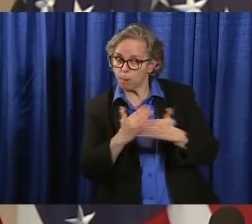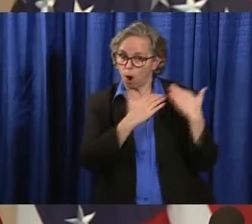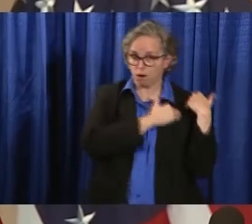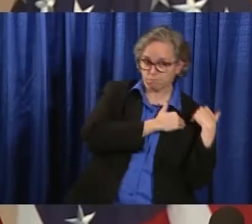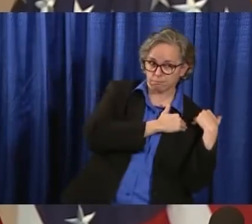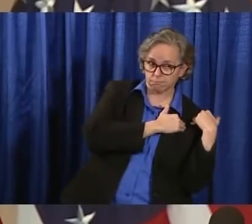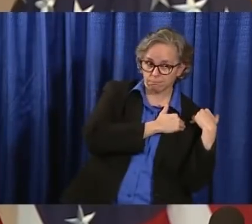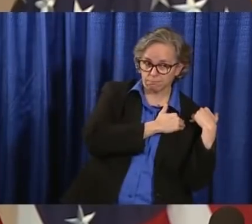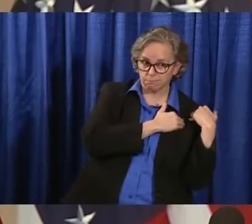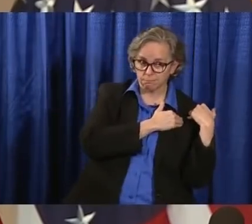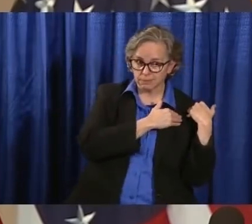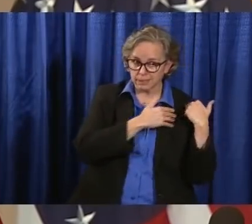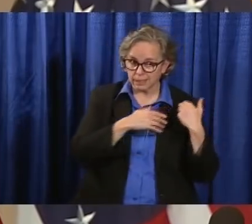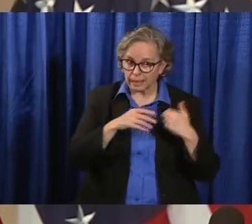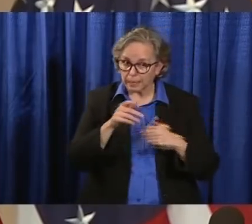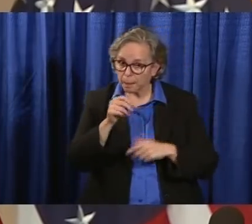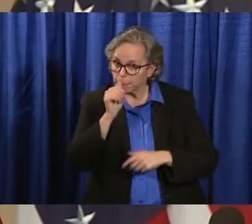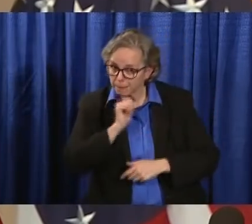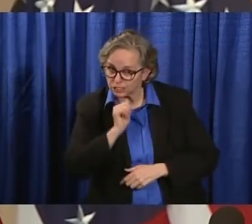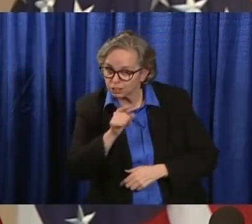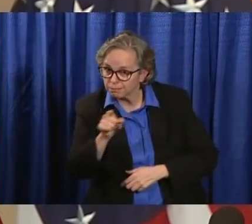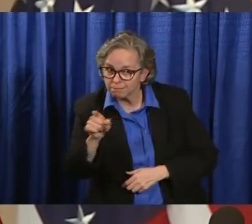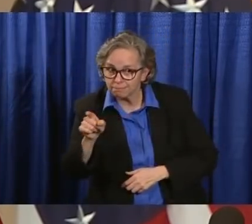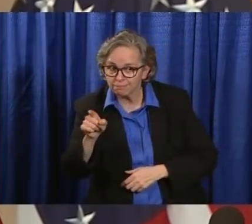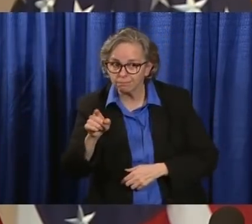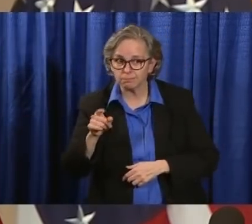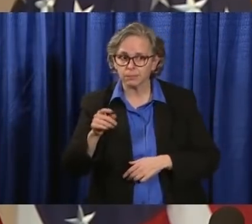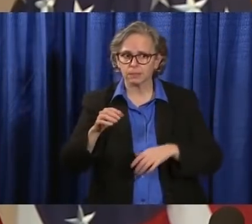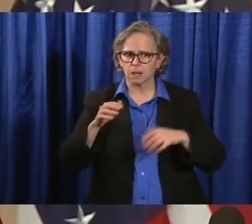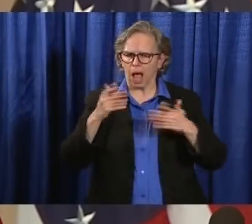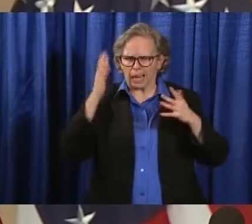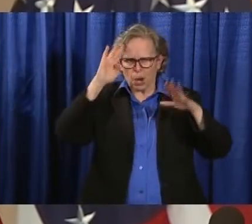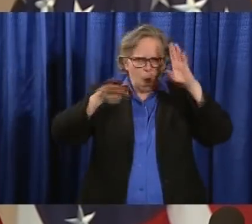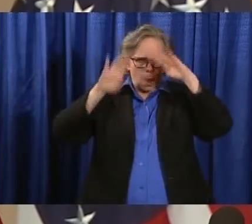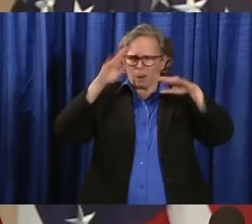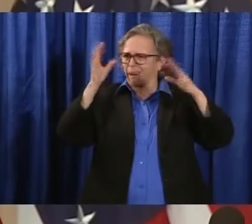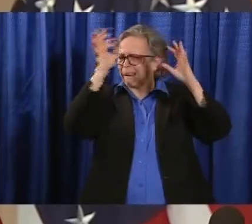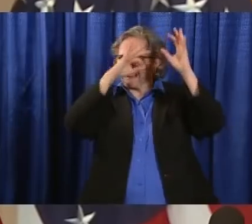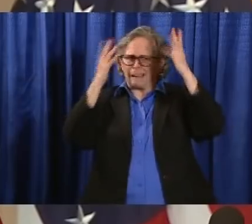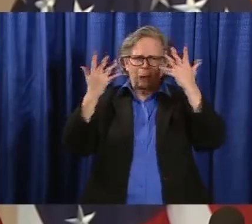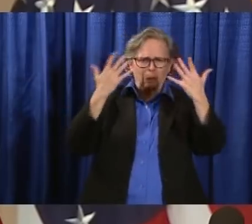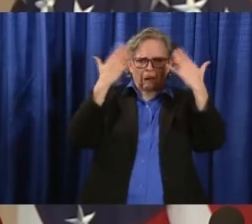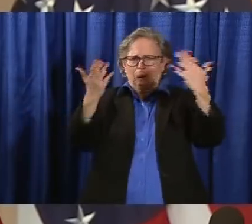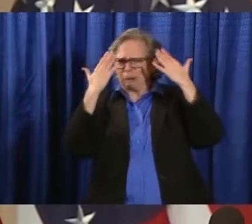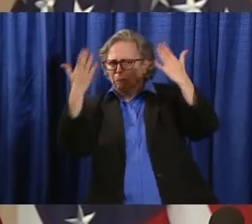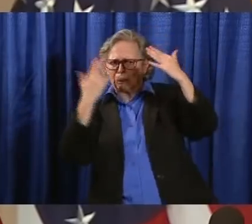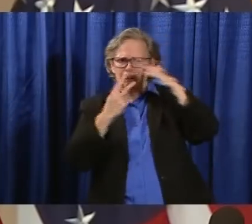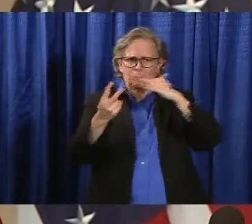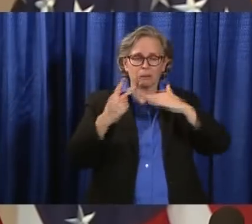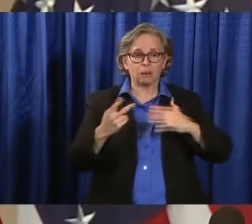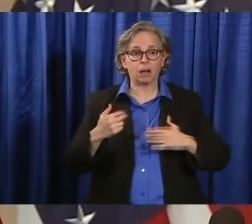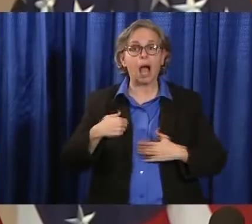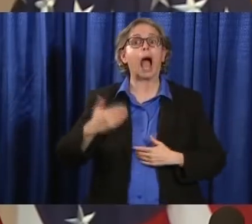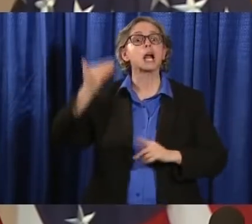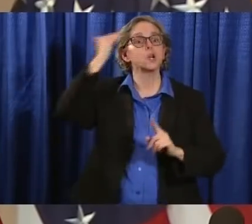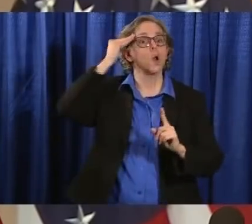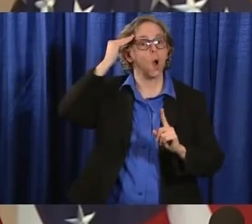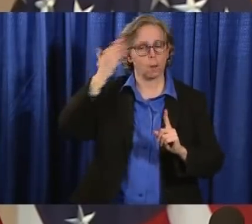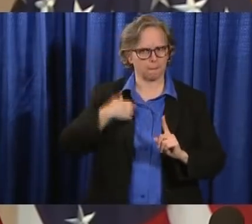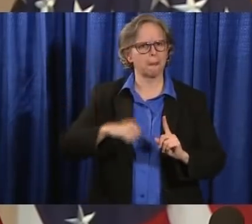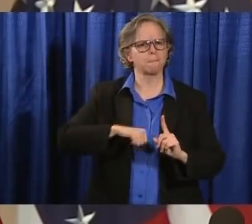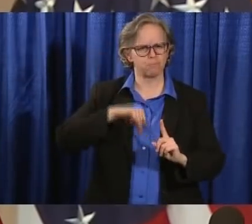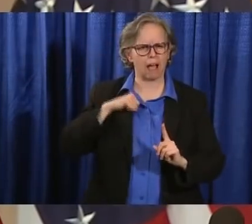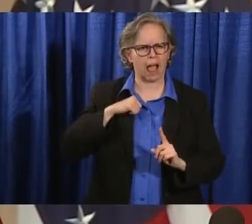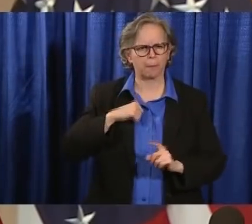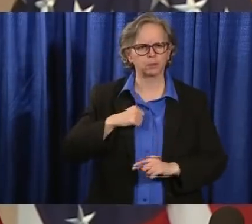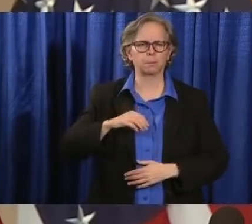patient. There are a lot of unknowns, but one thing I know is I am proud to be an Ohioan. I know